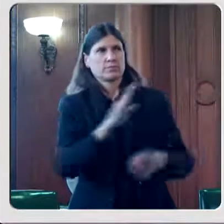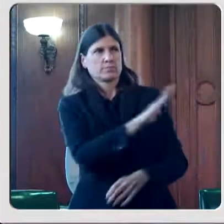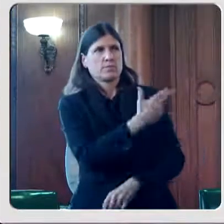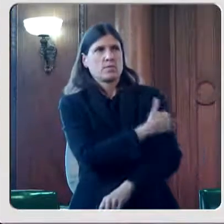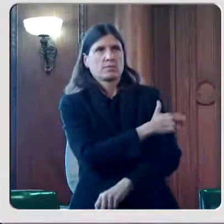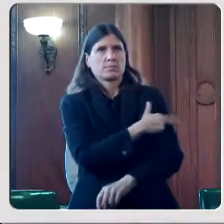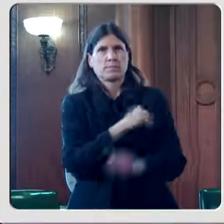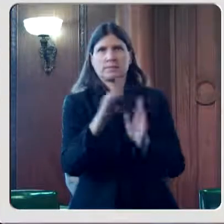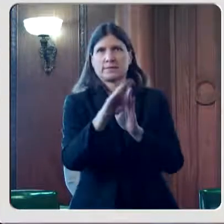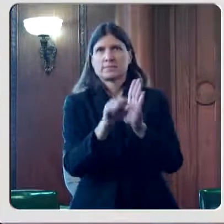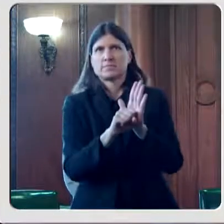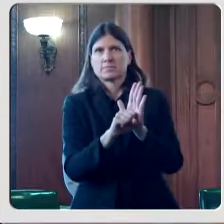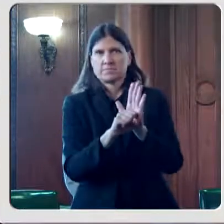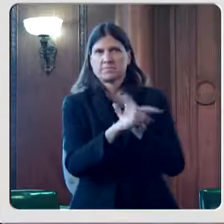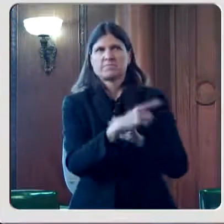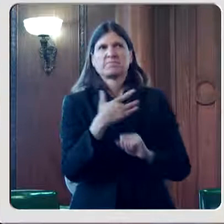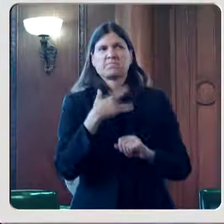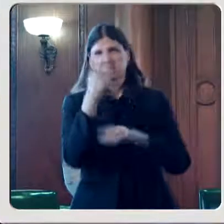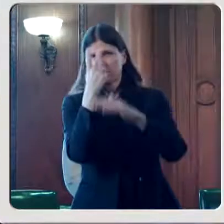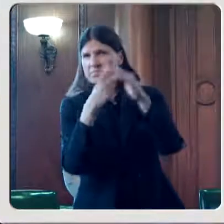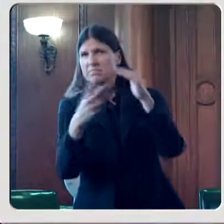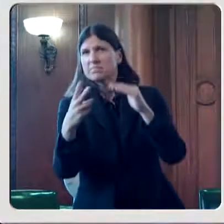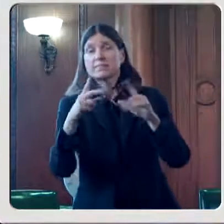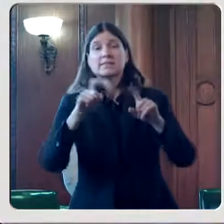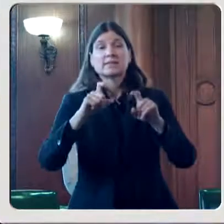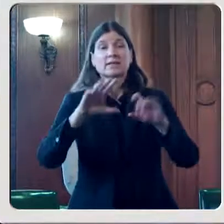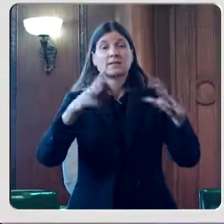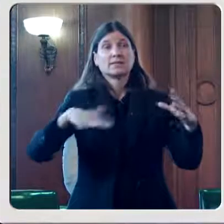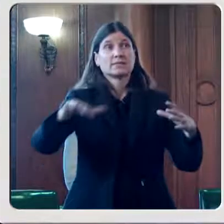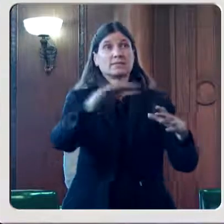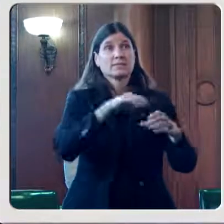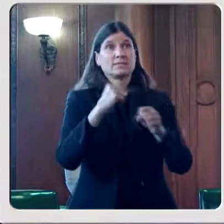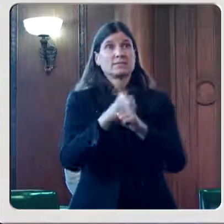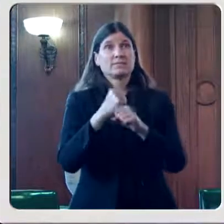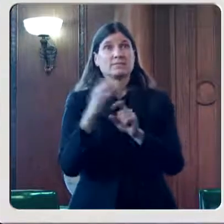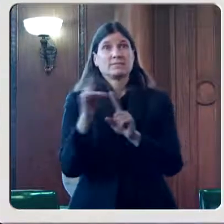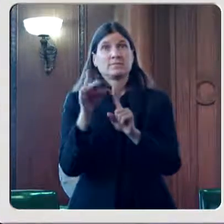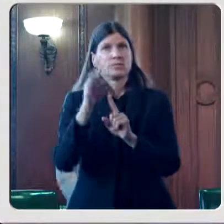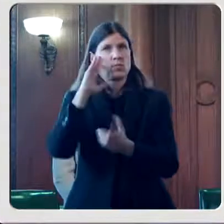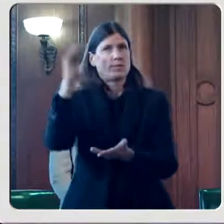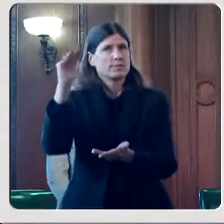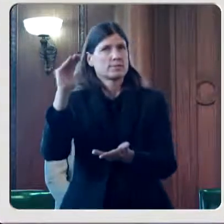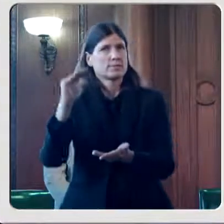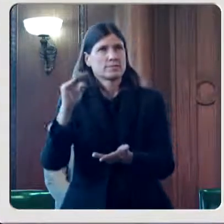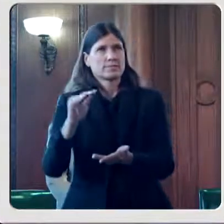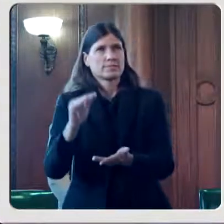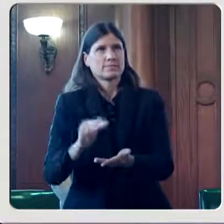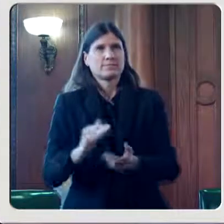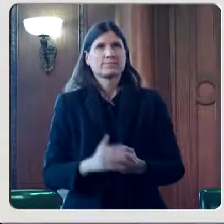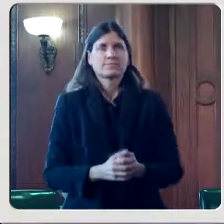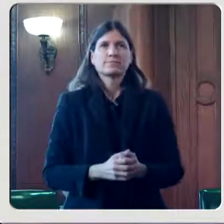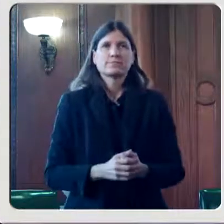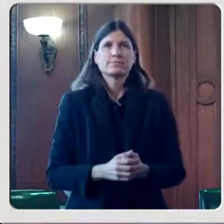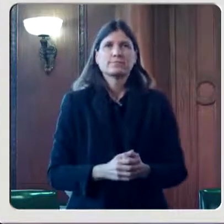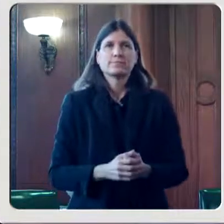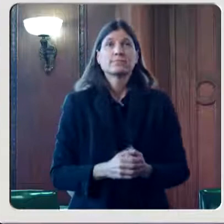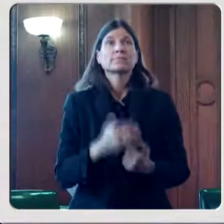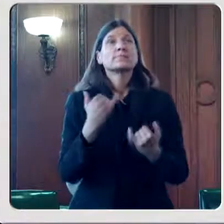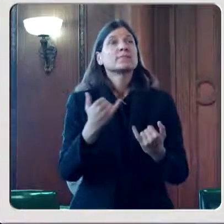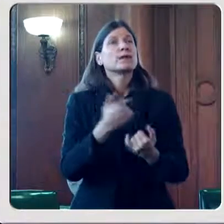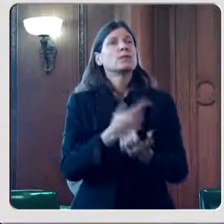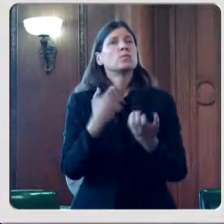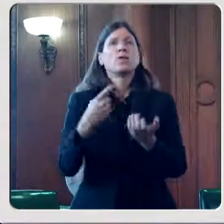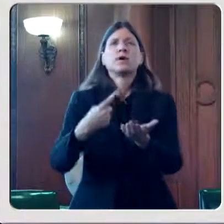weeks. I wanted to say a thing or two about the value of monoclonal antibody therapy. Many